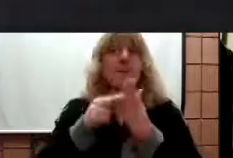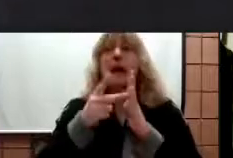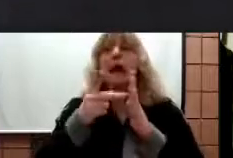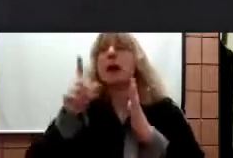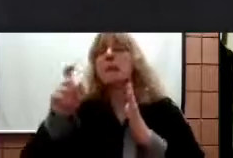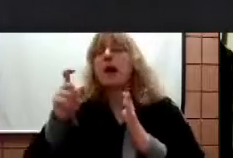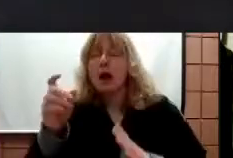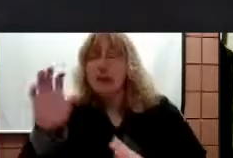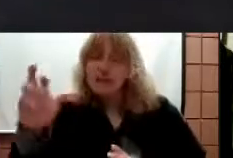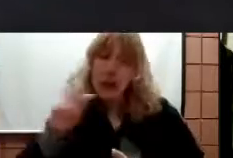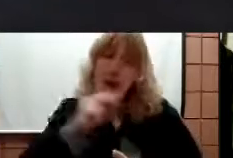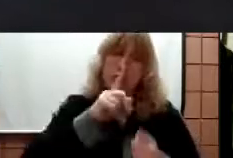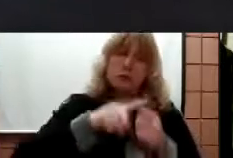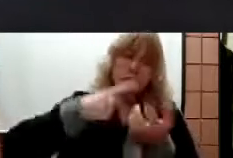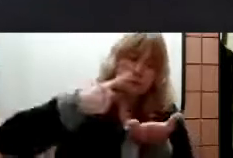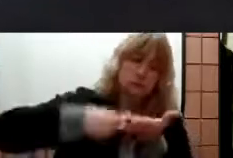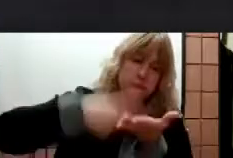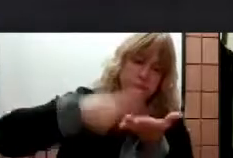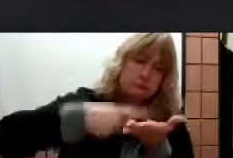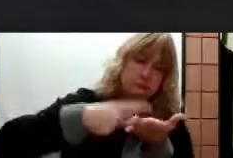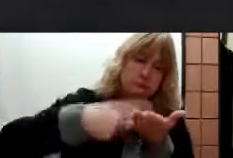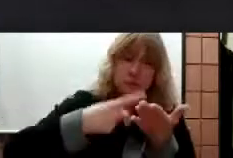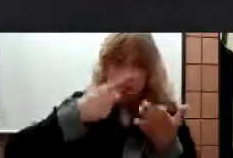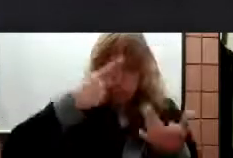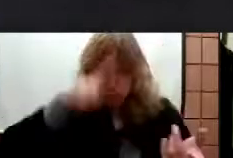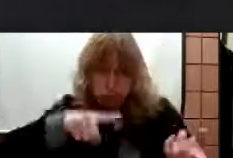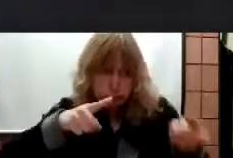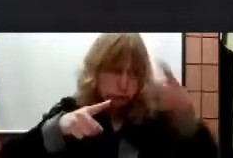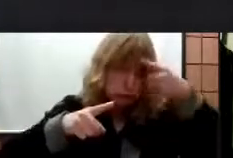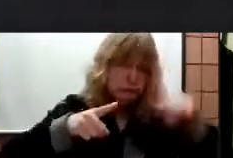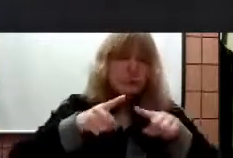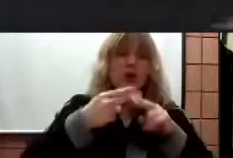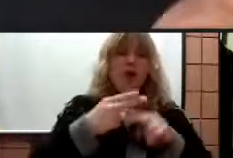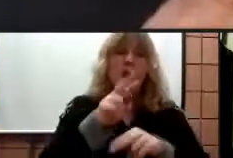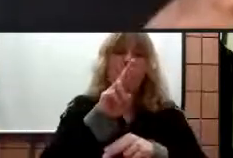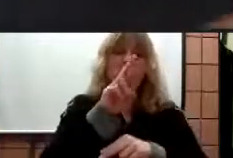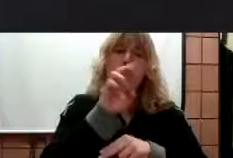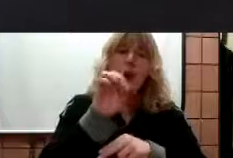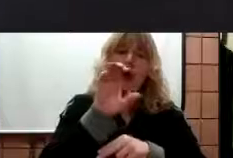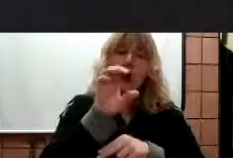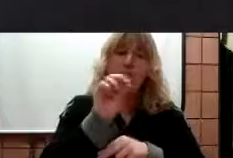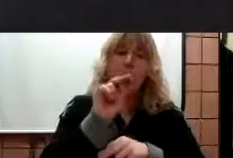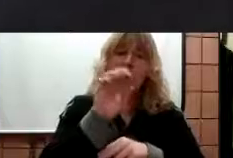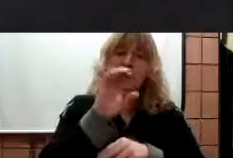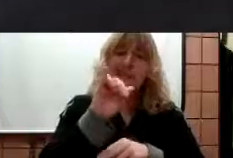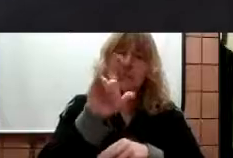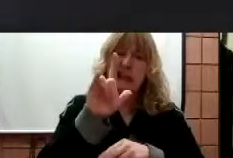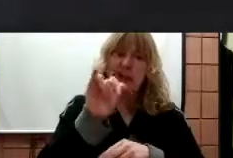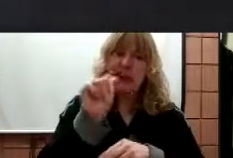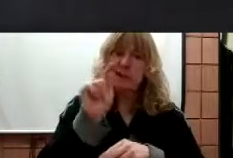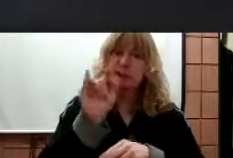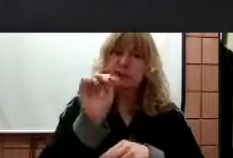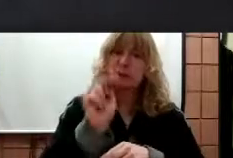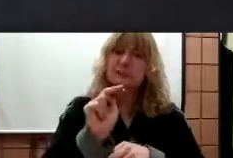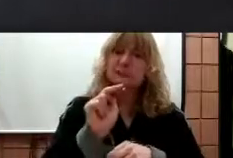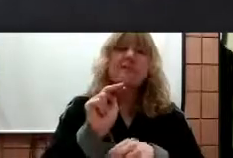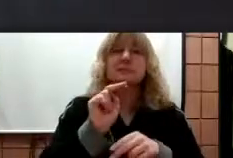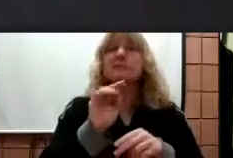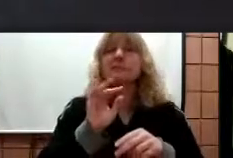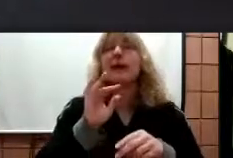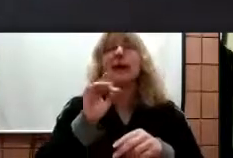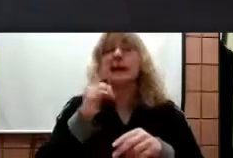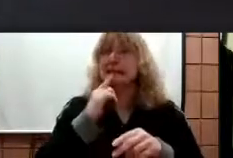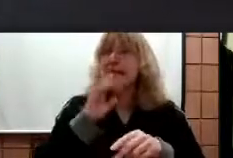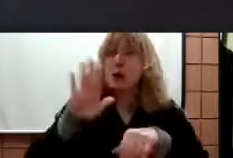kind of process. And that meant the Senate rule maker, the parliamentarian, said the minimum wage does not count. You can't pass